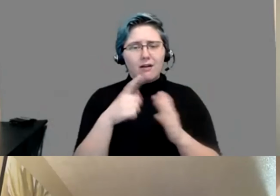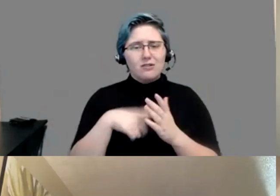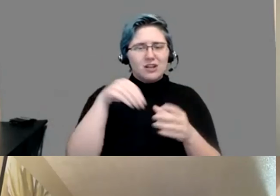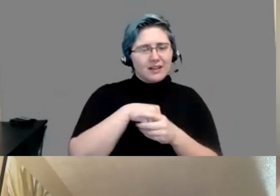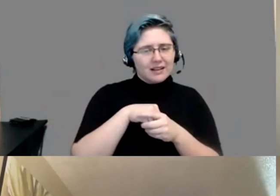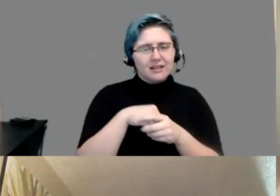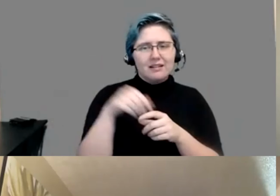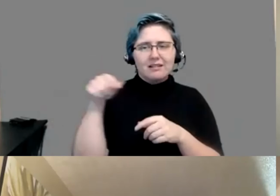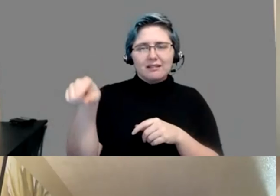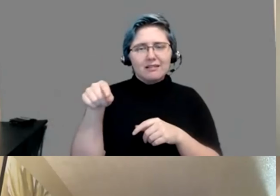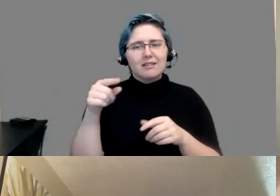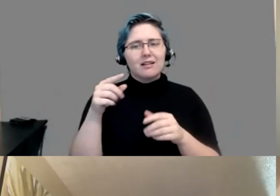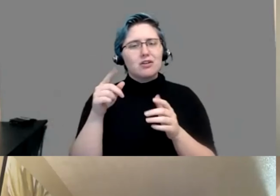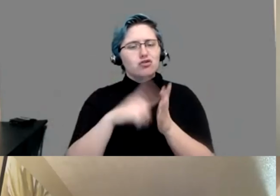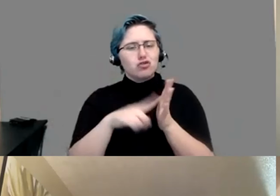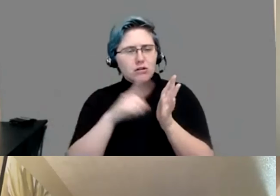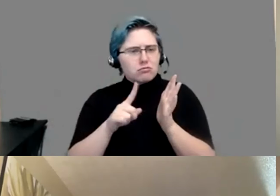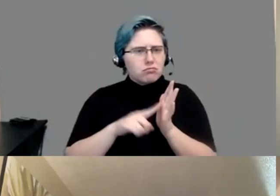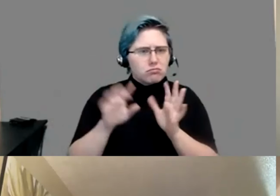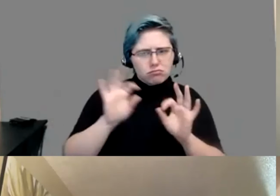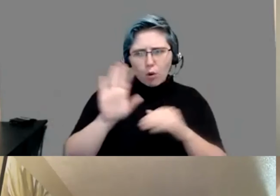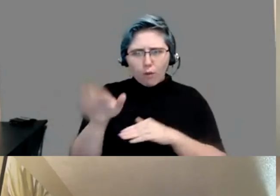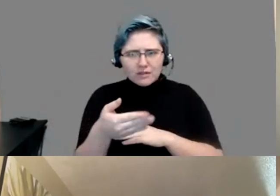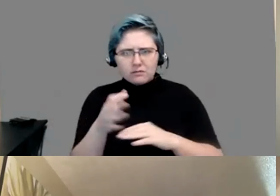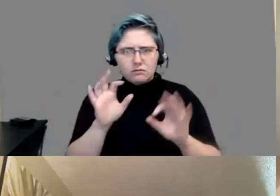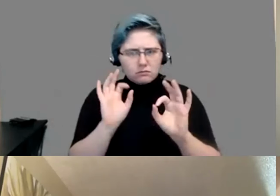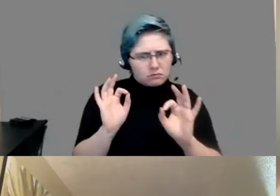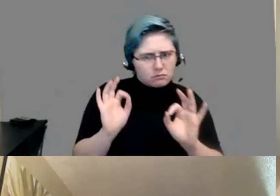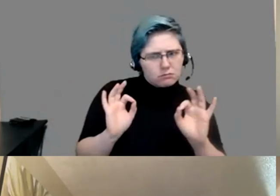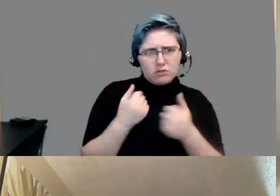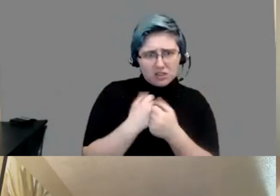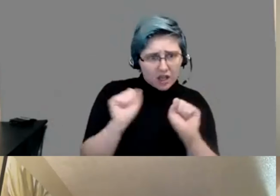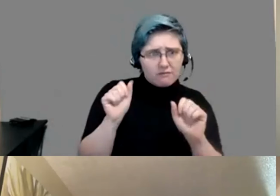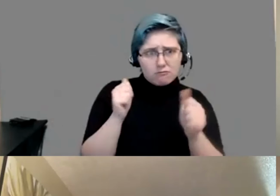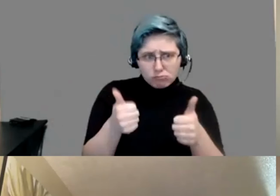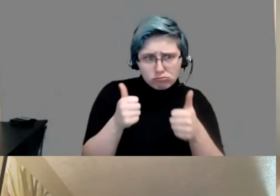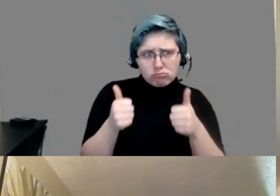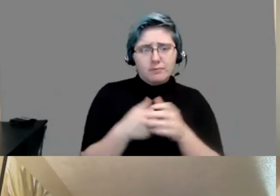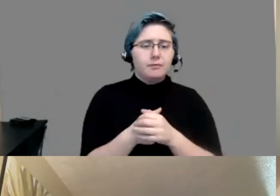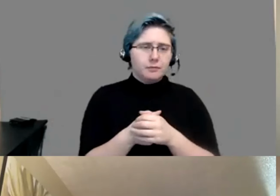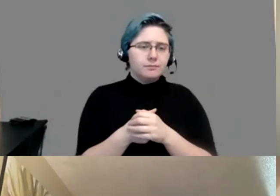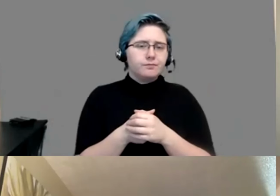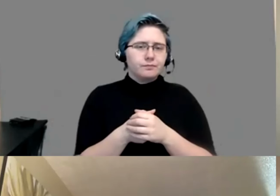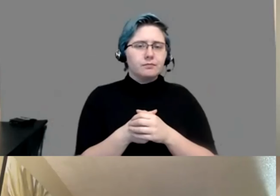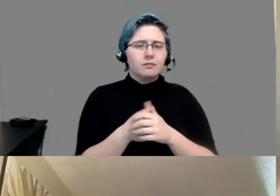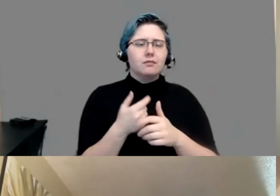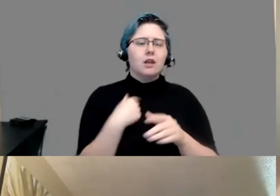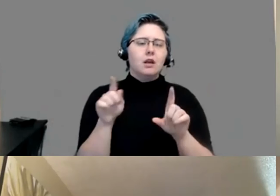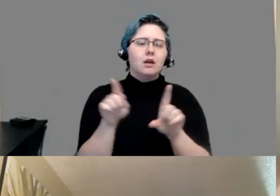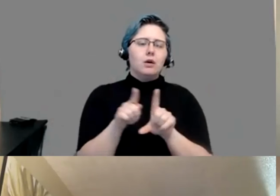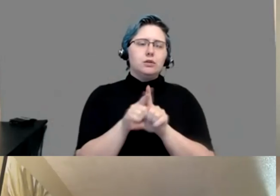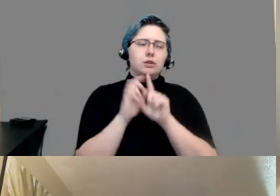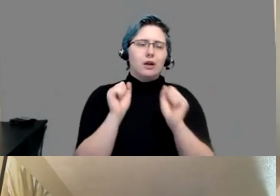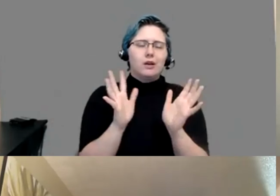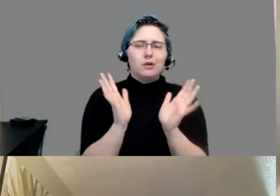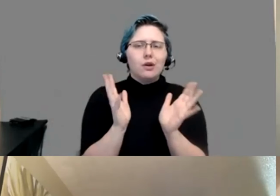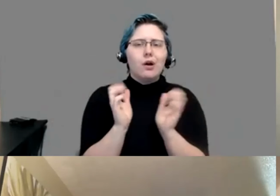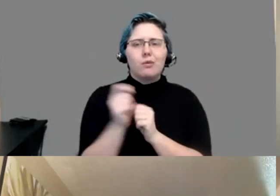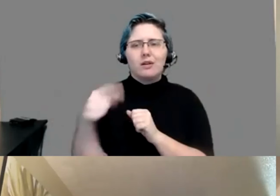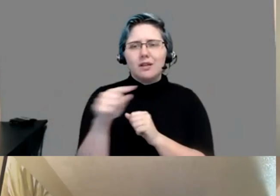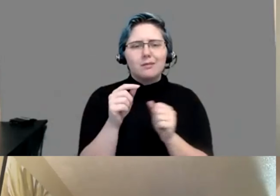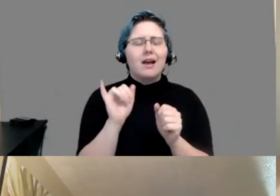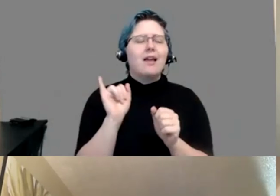they check in with me all through the night and just make sure I'm safe. So, and I also get to talk to them, and that makes